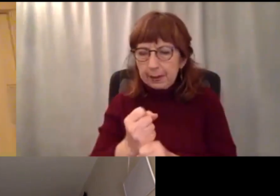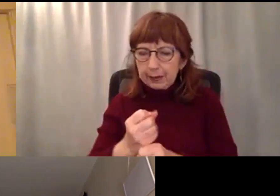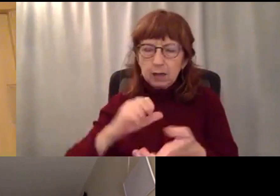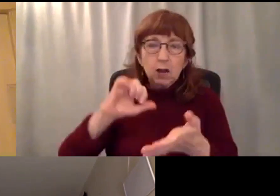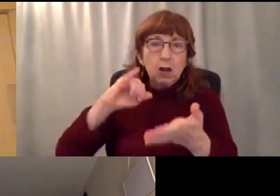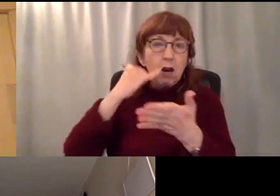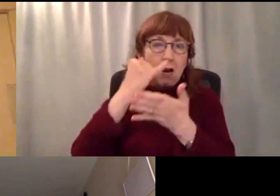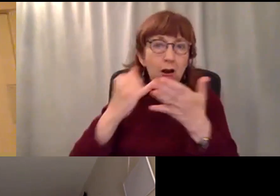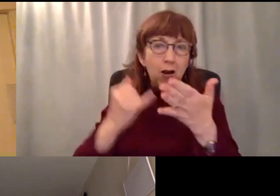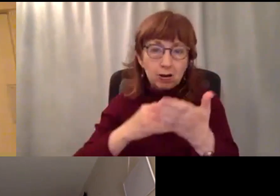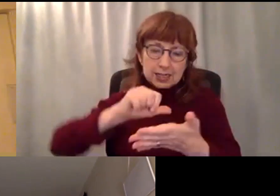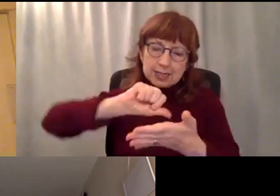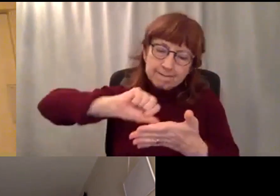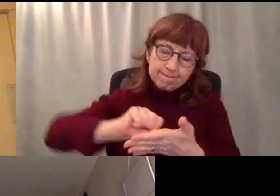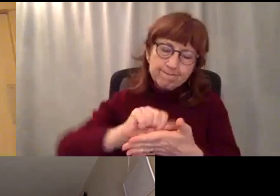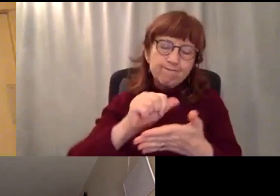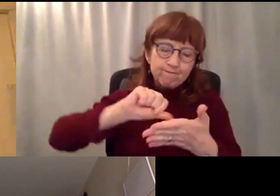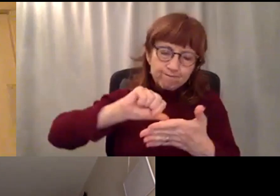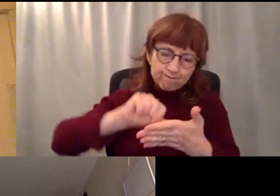that,